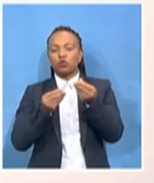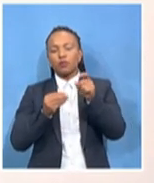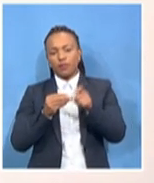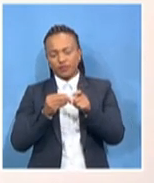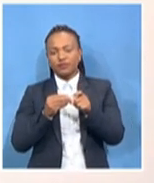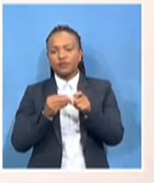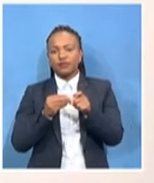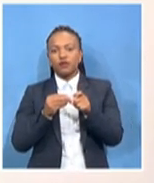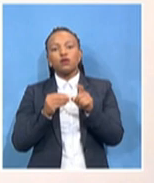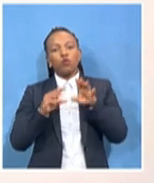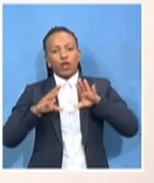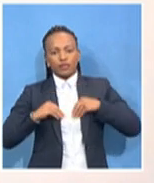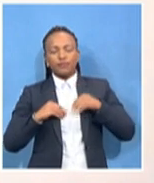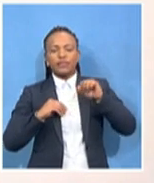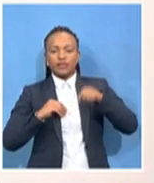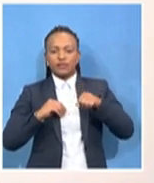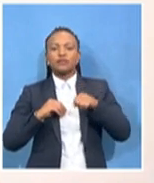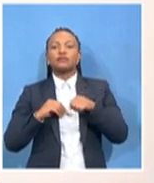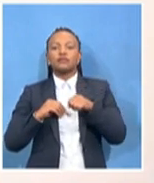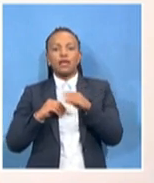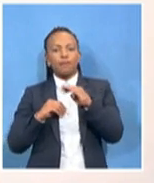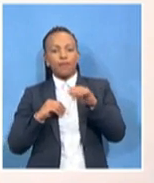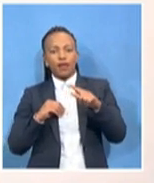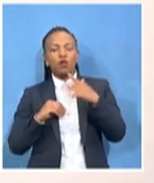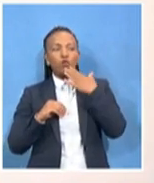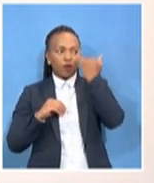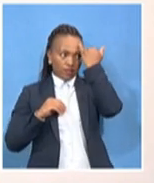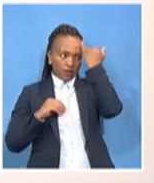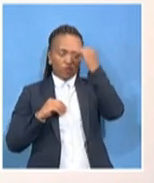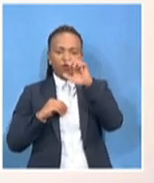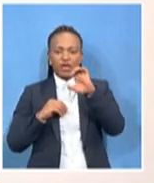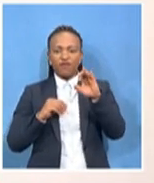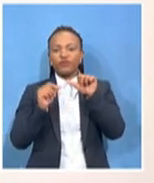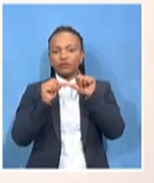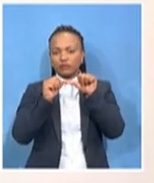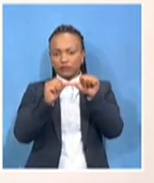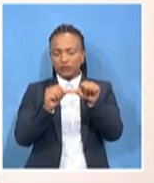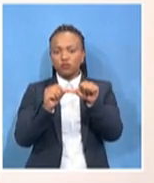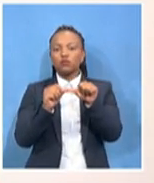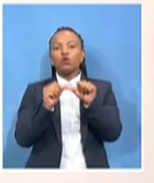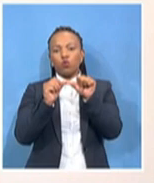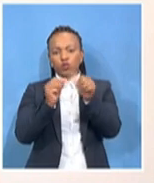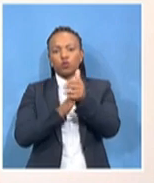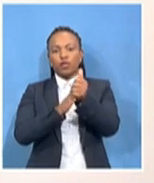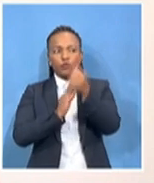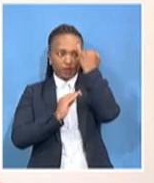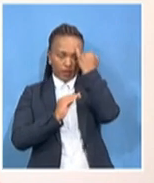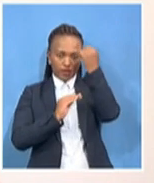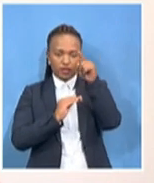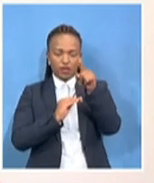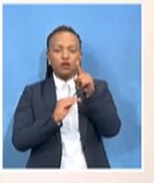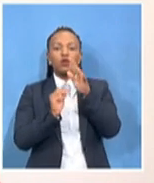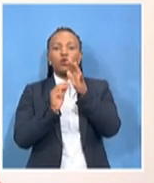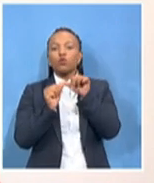the ideas of the EFF. Of course, we continue to lead in terms of ideas. We continue to lead in terms of superior logic and legislation. And this is just